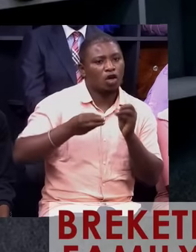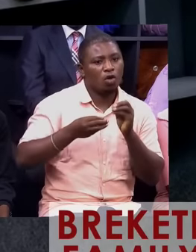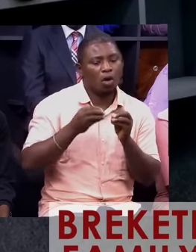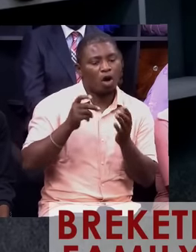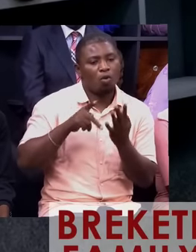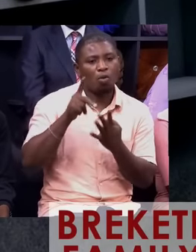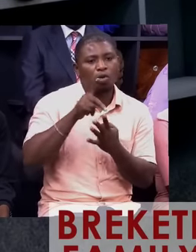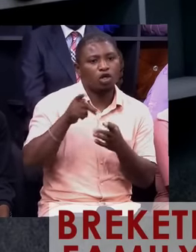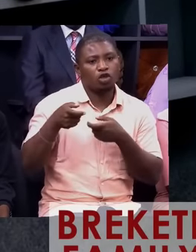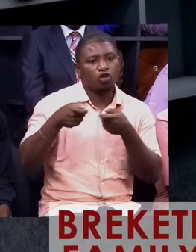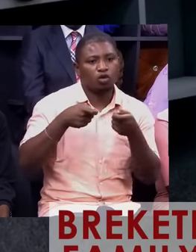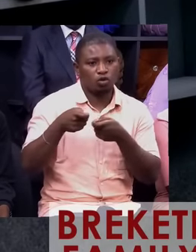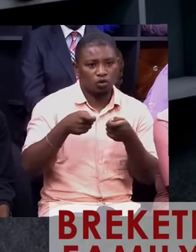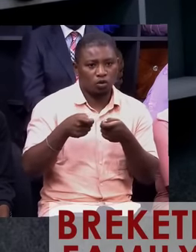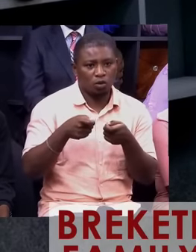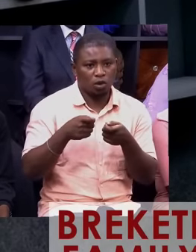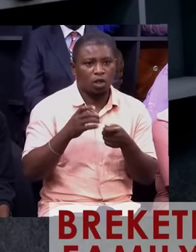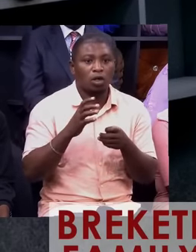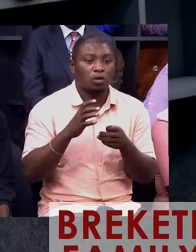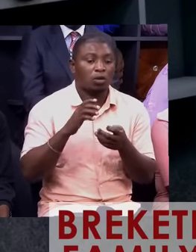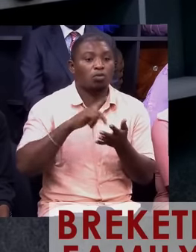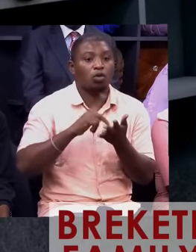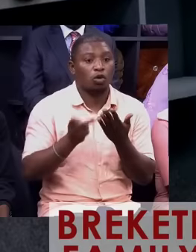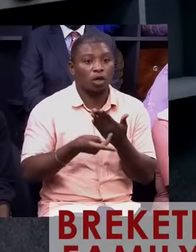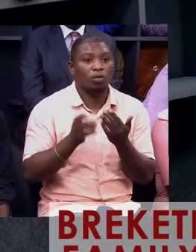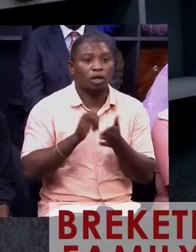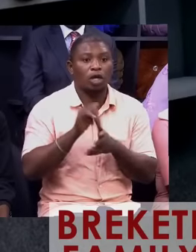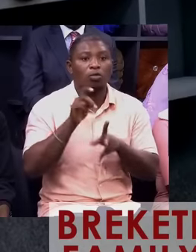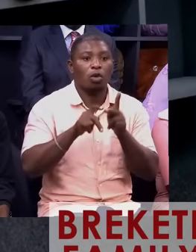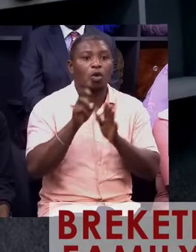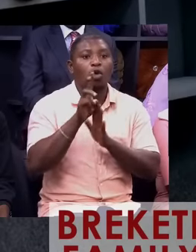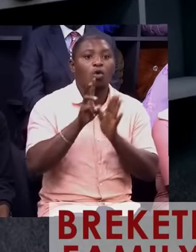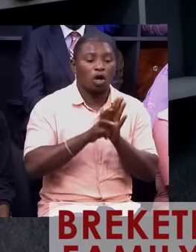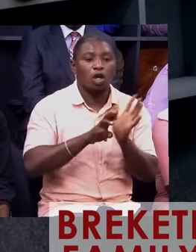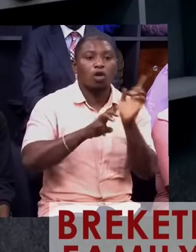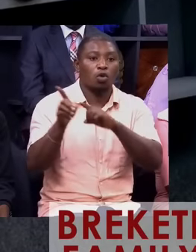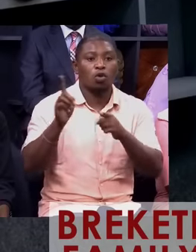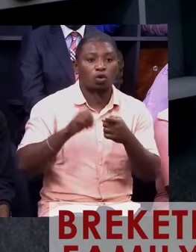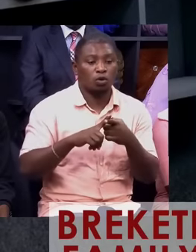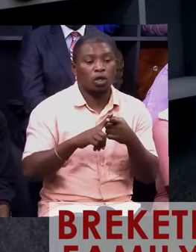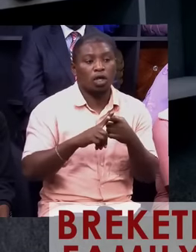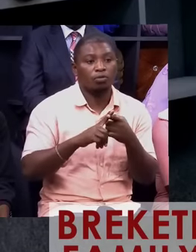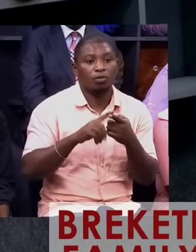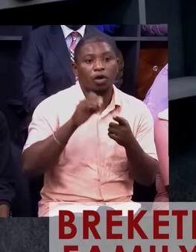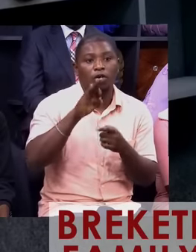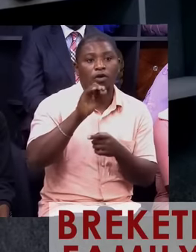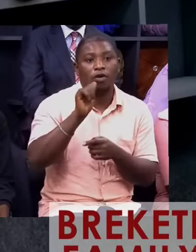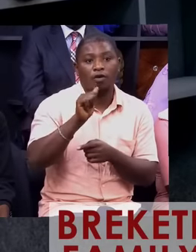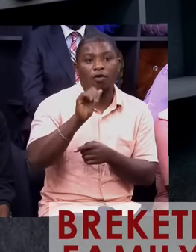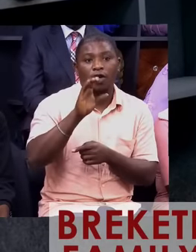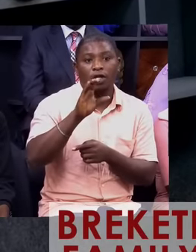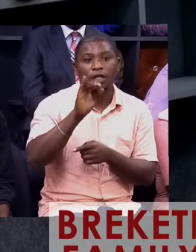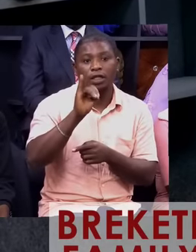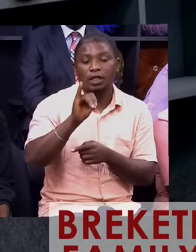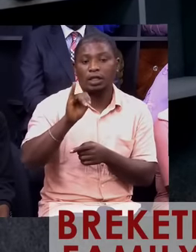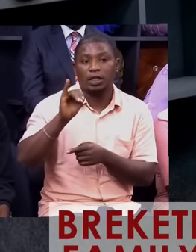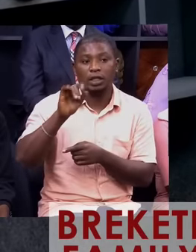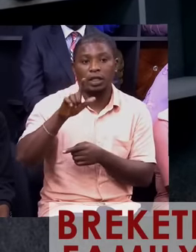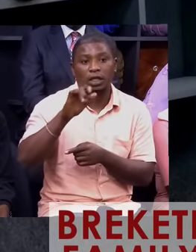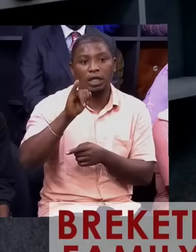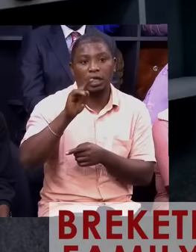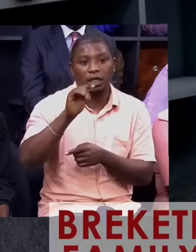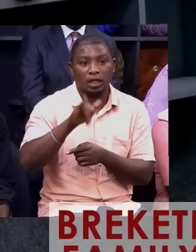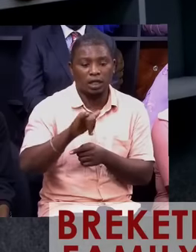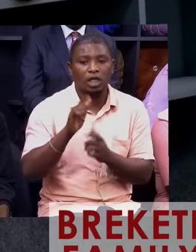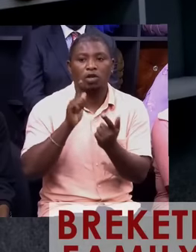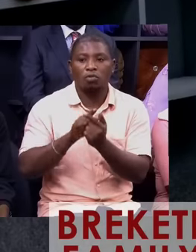reproductive health program that people willingly go to the facility the women are here with us in house they go to the facility they meet